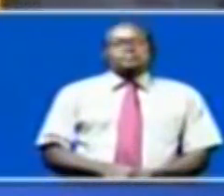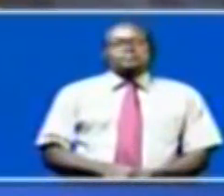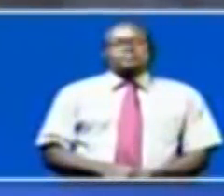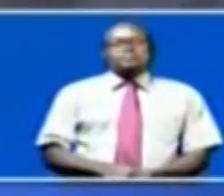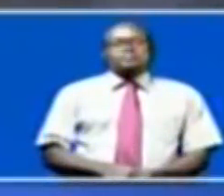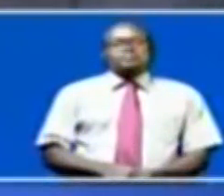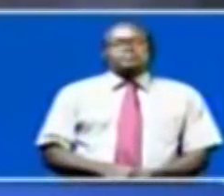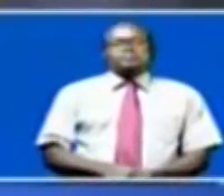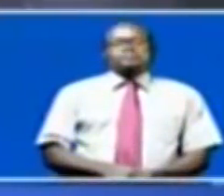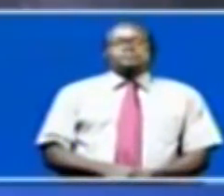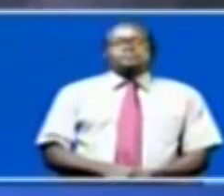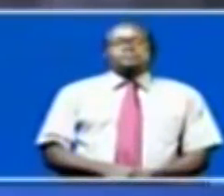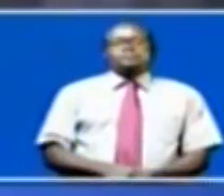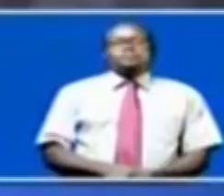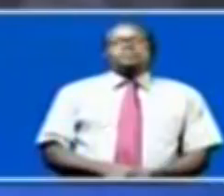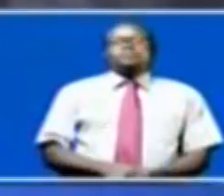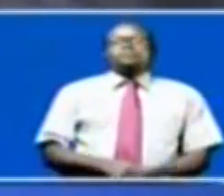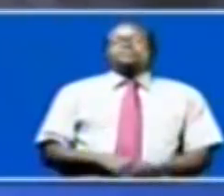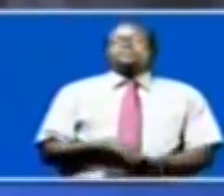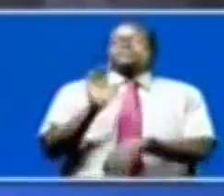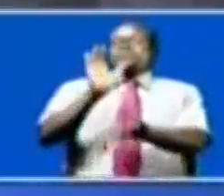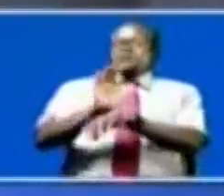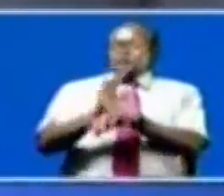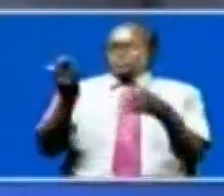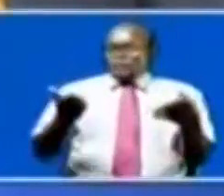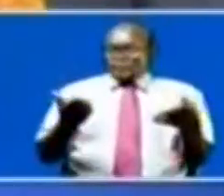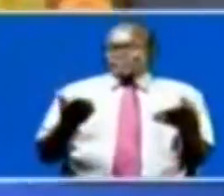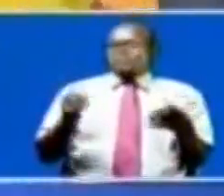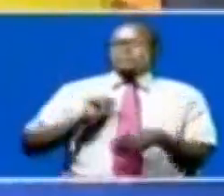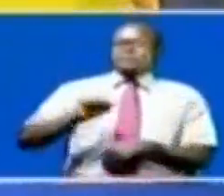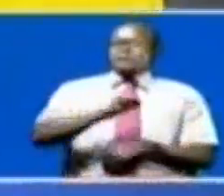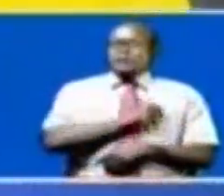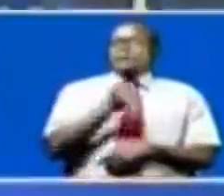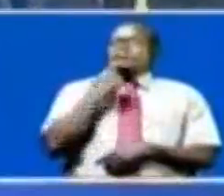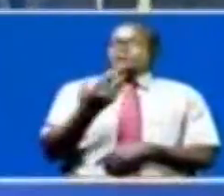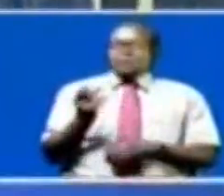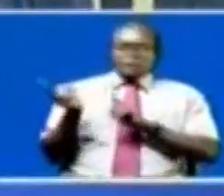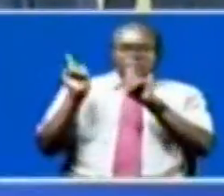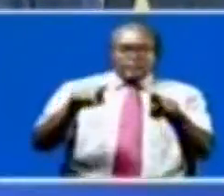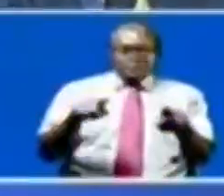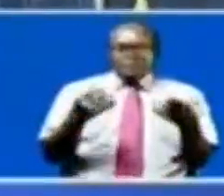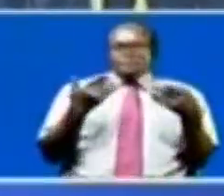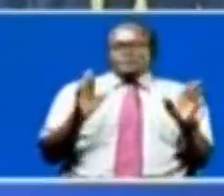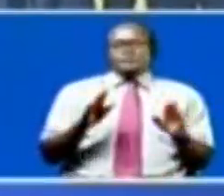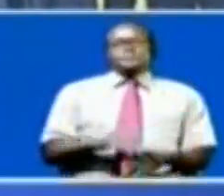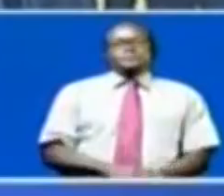We condemn SDA church in Karachuonyo, Homa Bay County, is where Baringo Senator Gideon Moi set base.